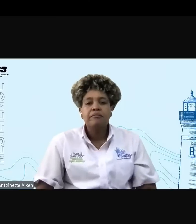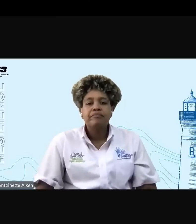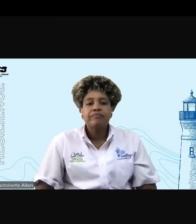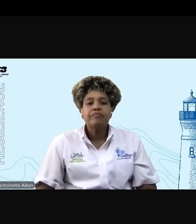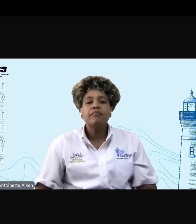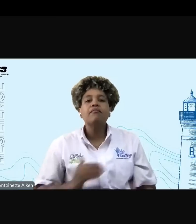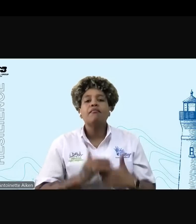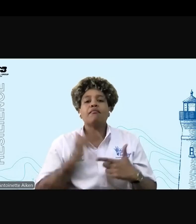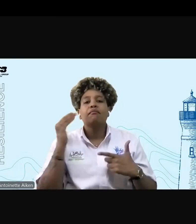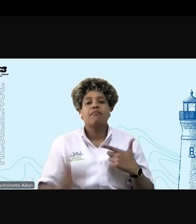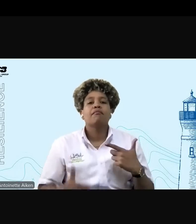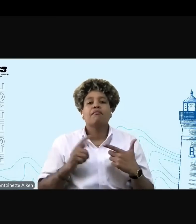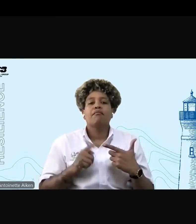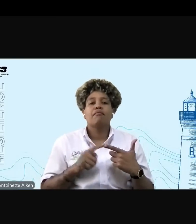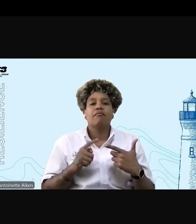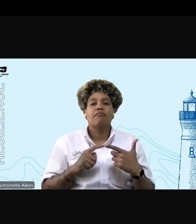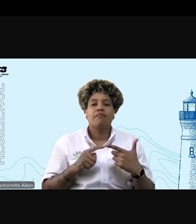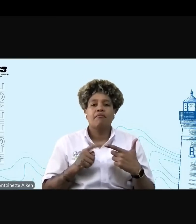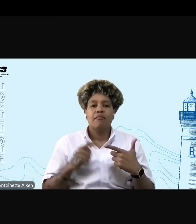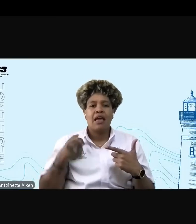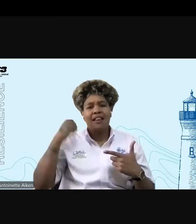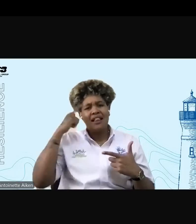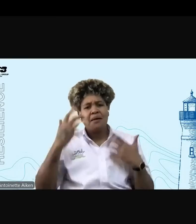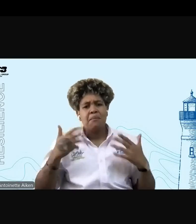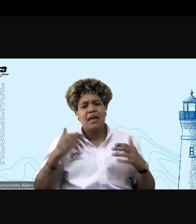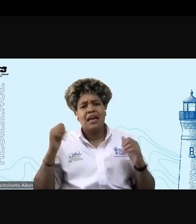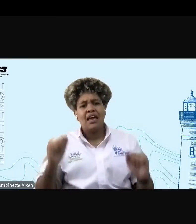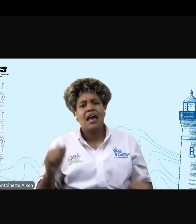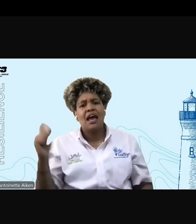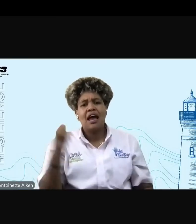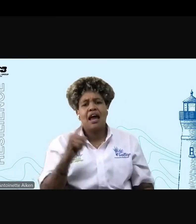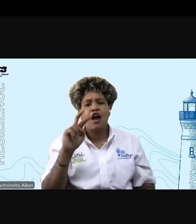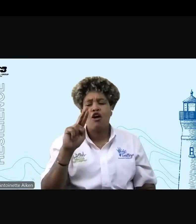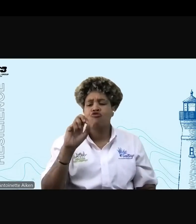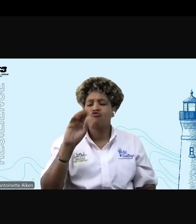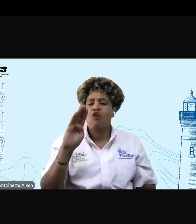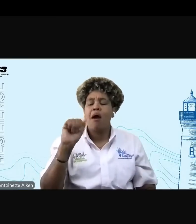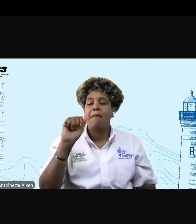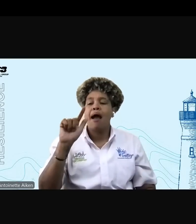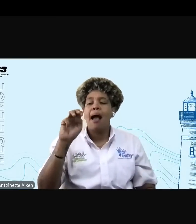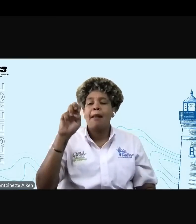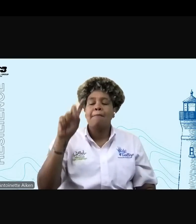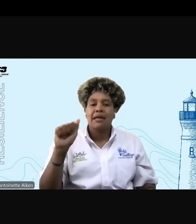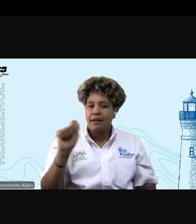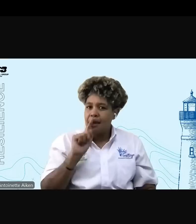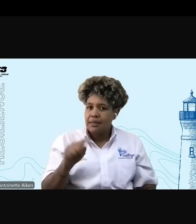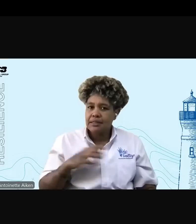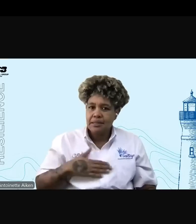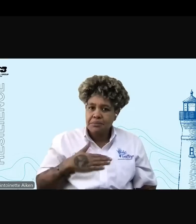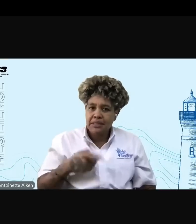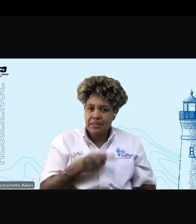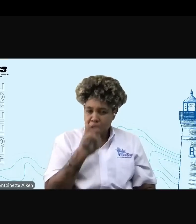Next question, I think maybe I can ask Rob Almeida if you can take this.